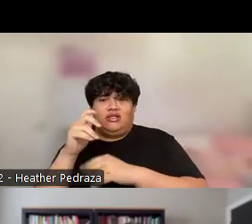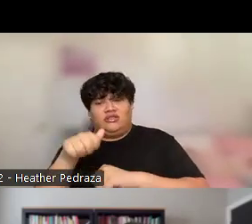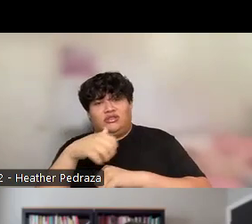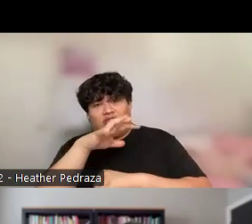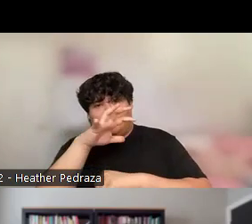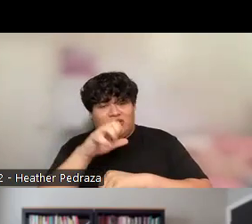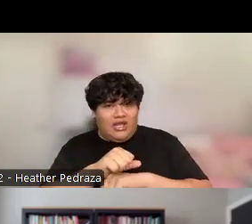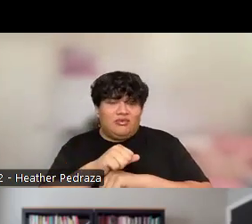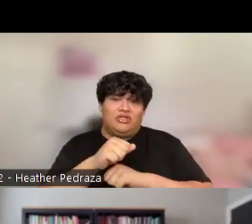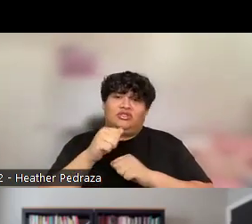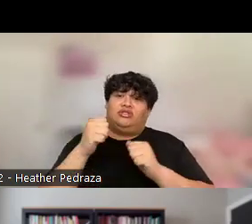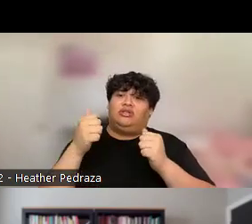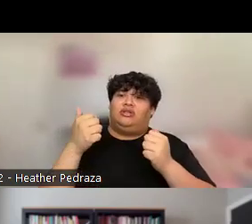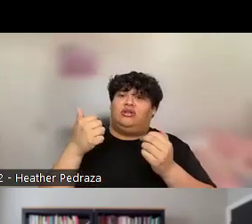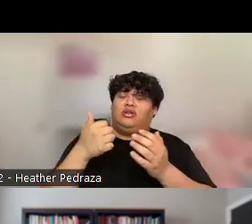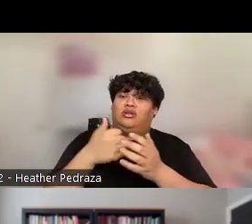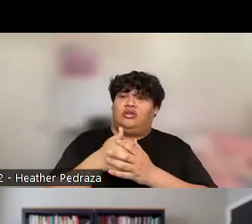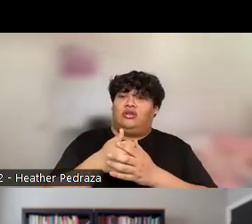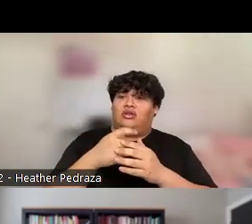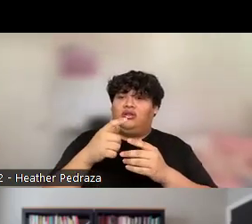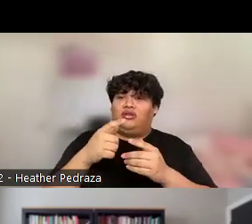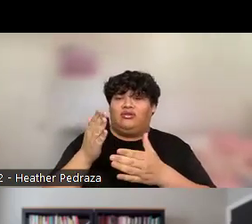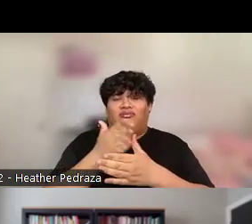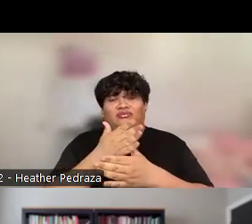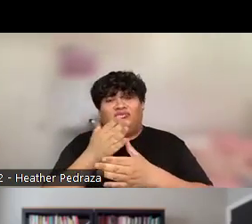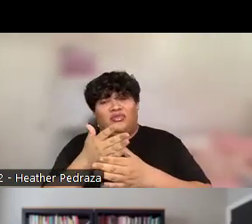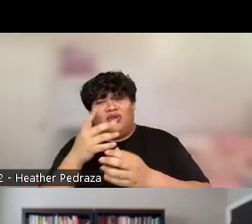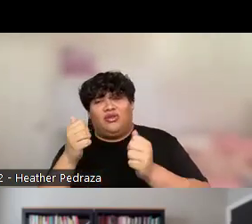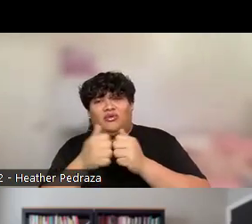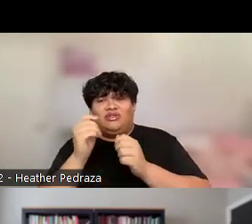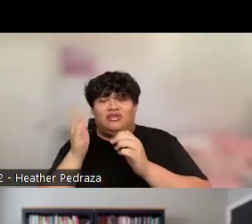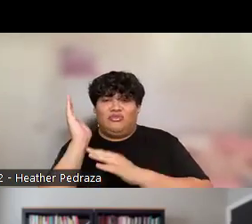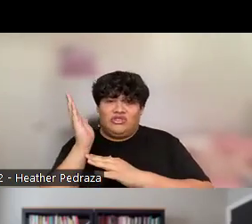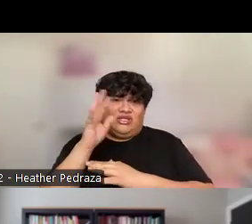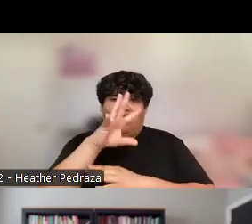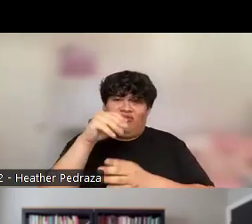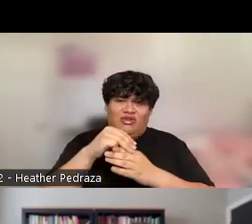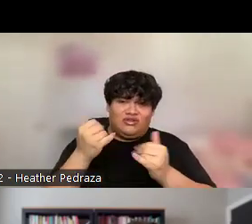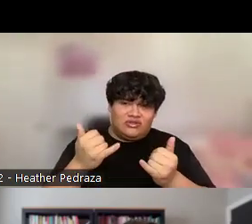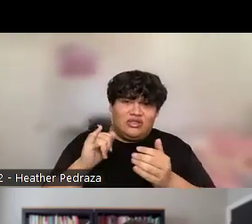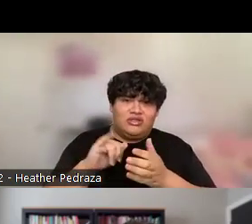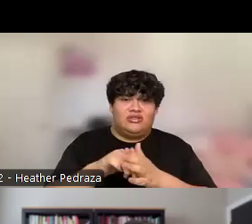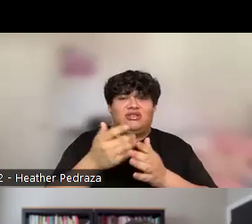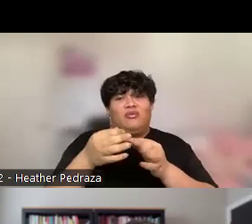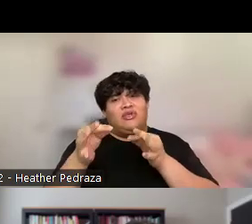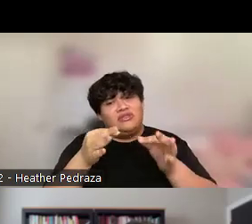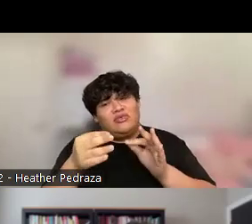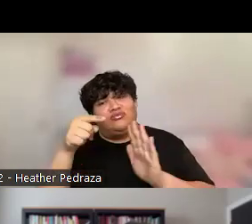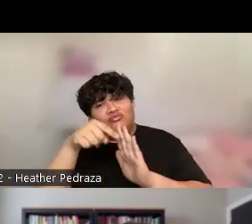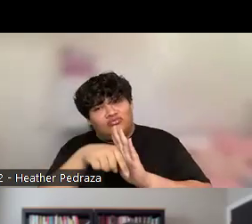project foundation, where we have been defining everything we presented today, sort of how we're approaching and defining this